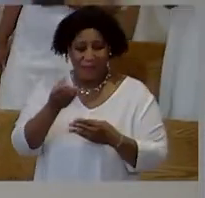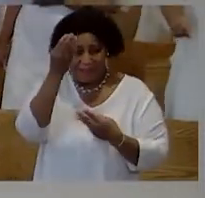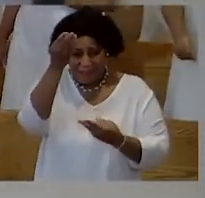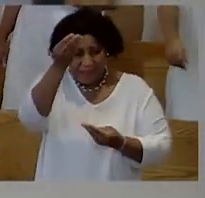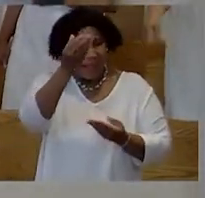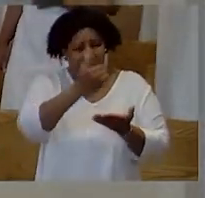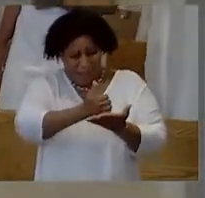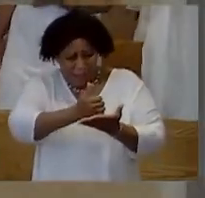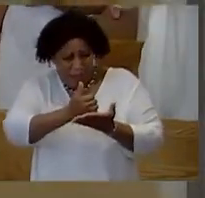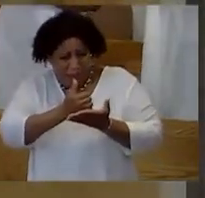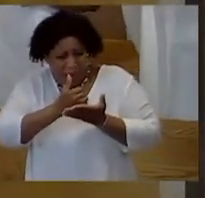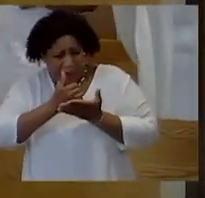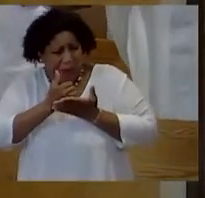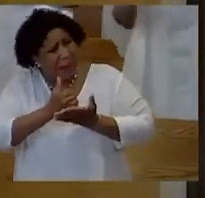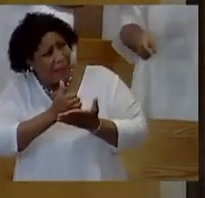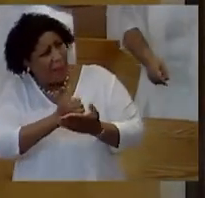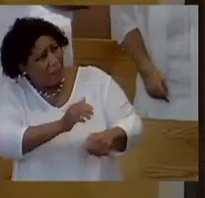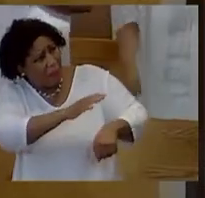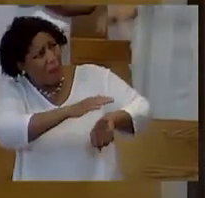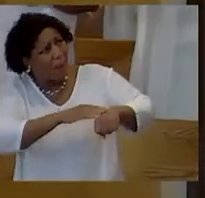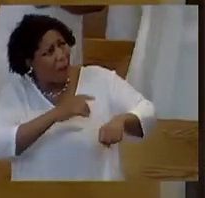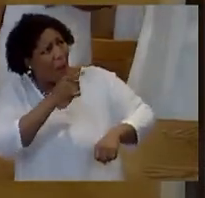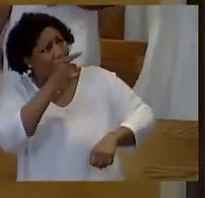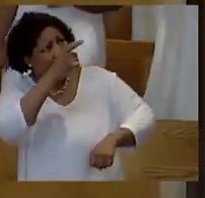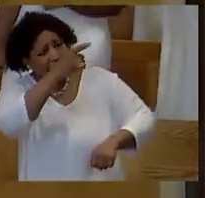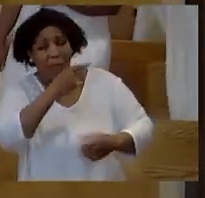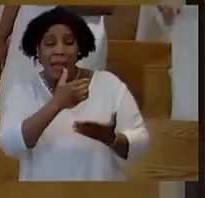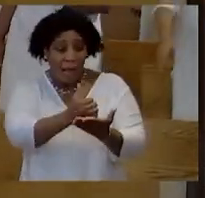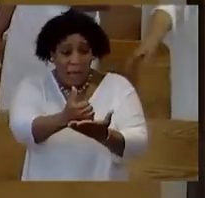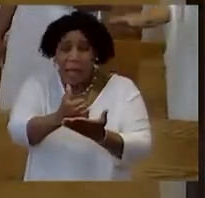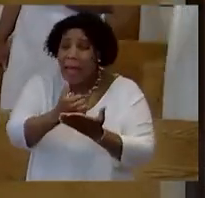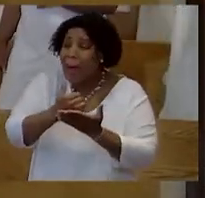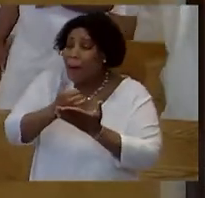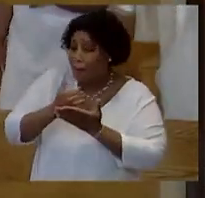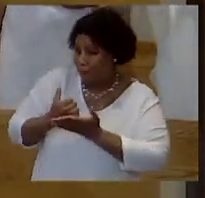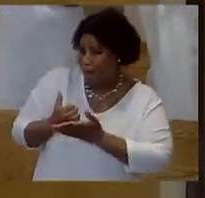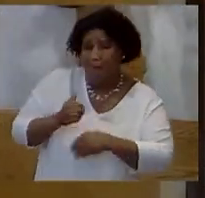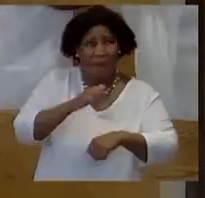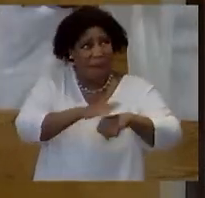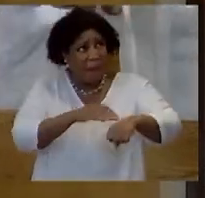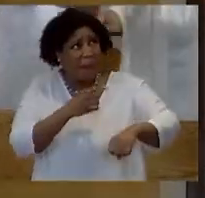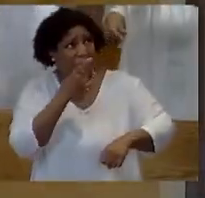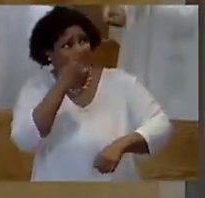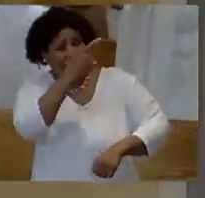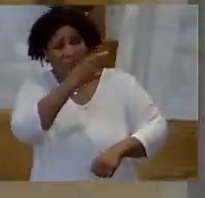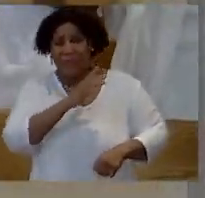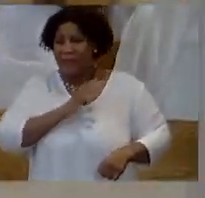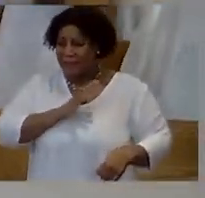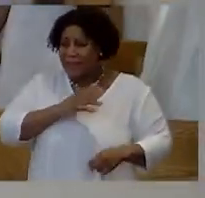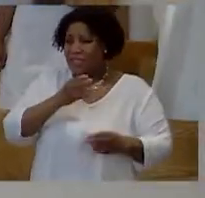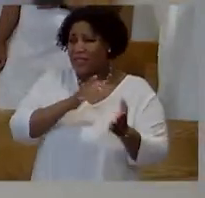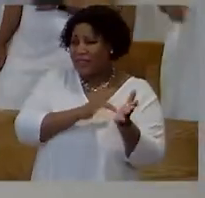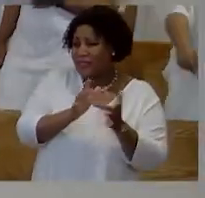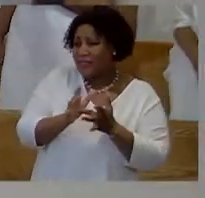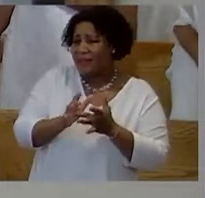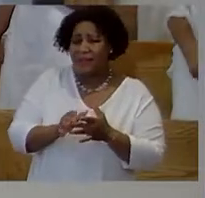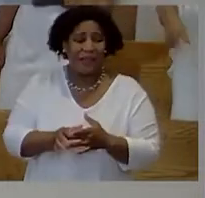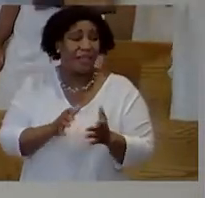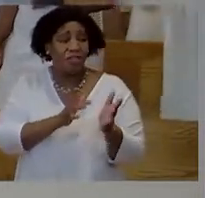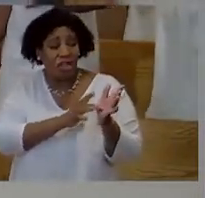me. Call him. Help me. Let's call him. His name is